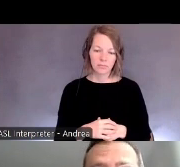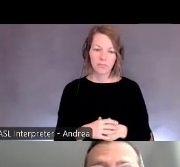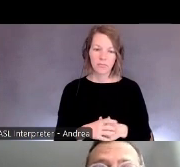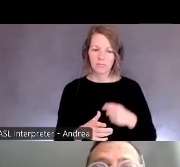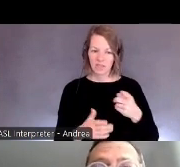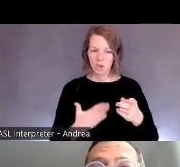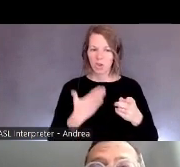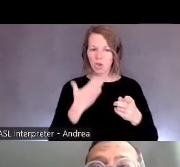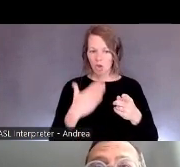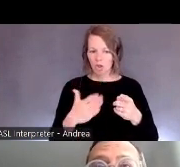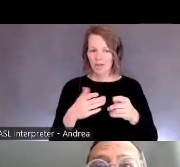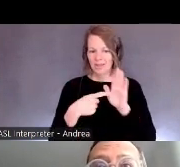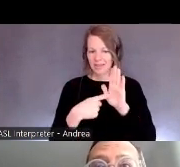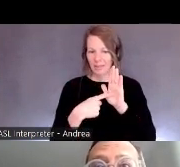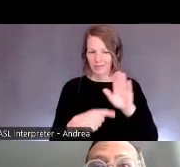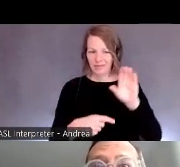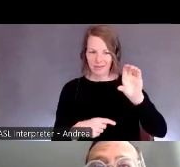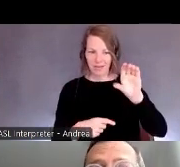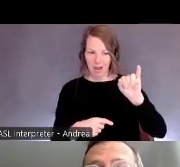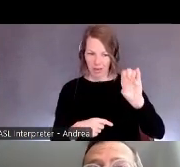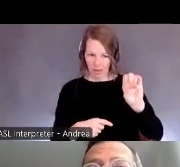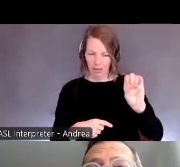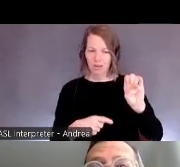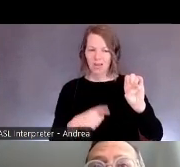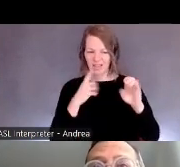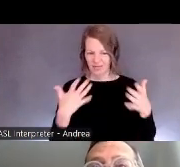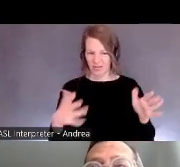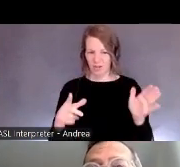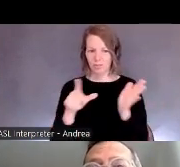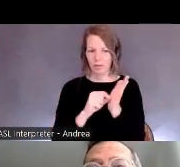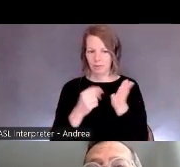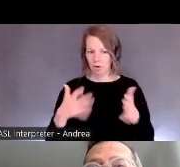education that has been published in AERJ,